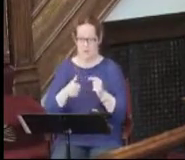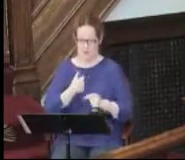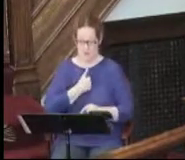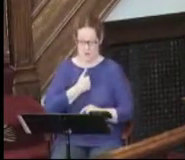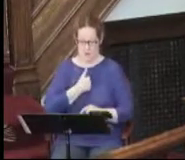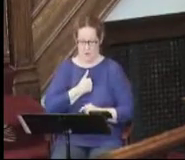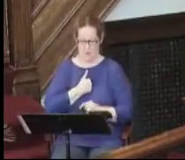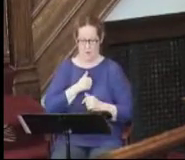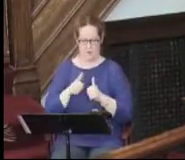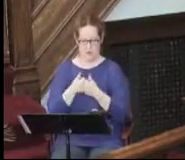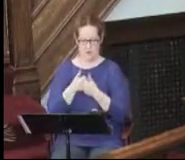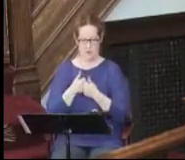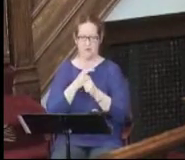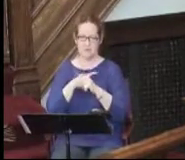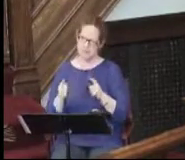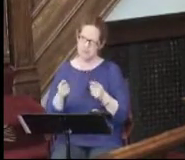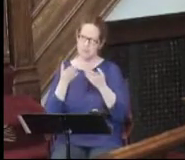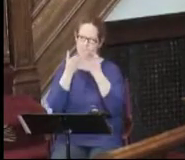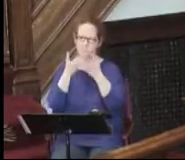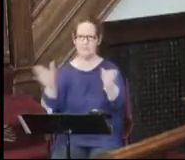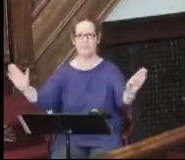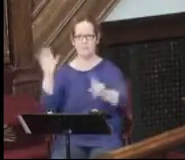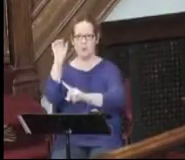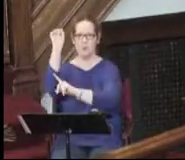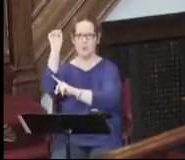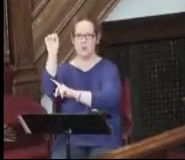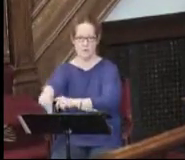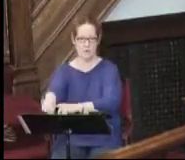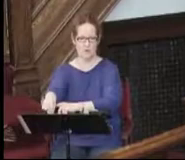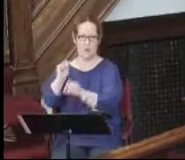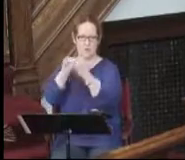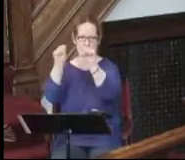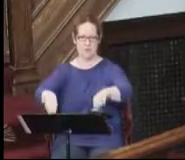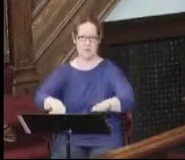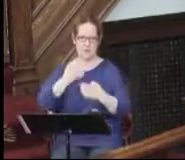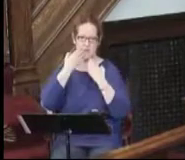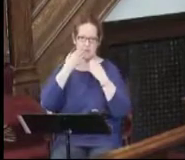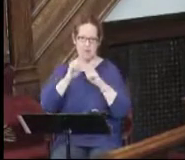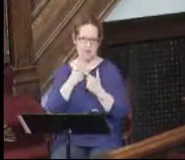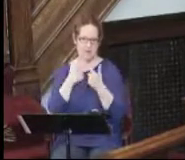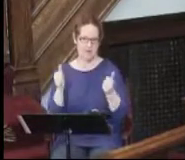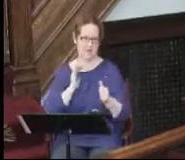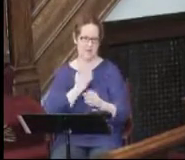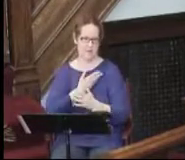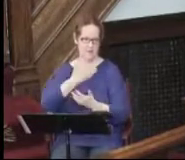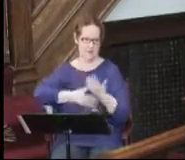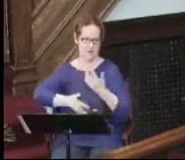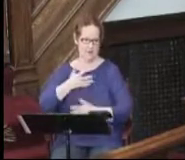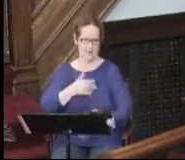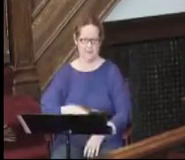own challenges. It's also about overcoming systemic evils in our society.